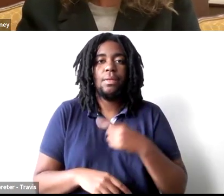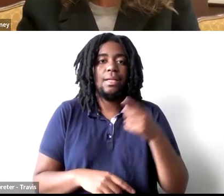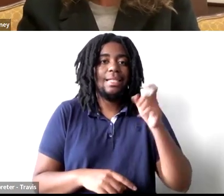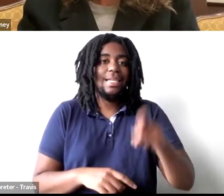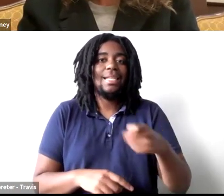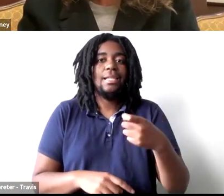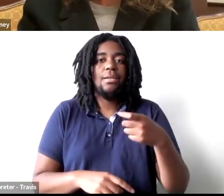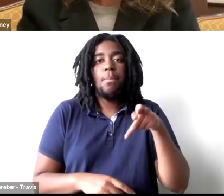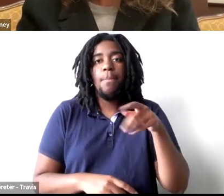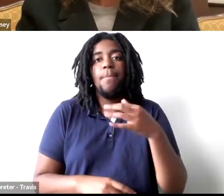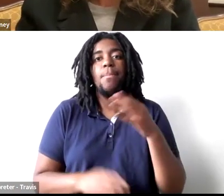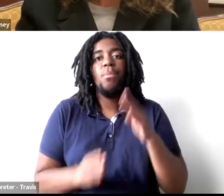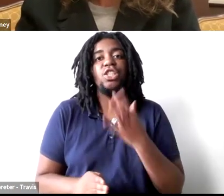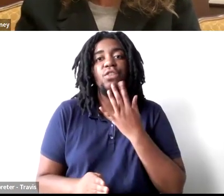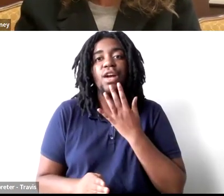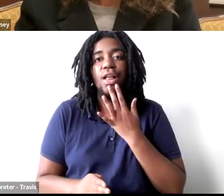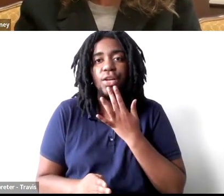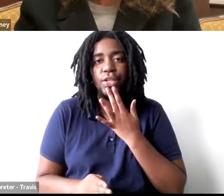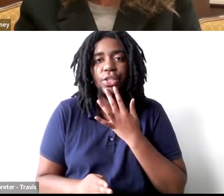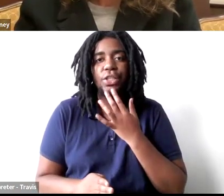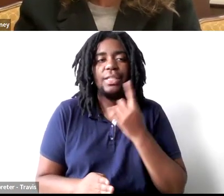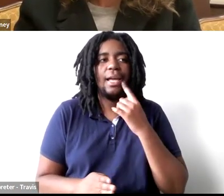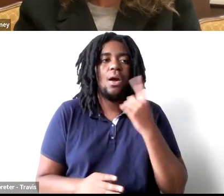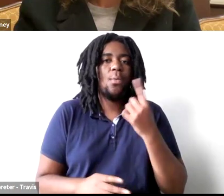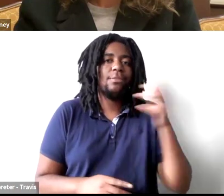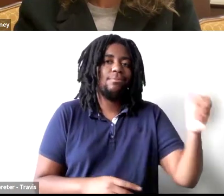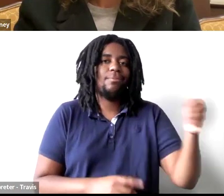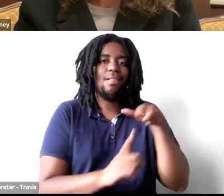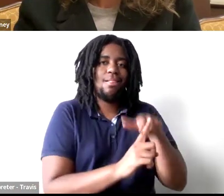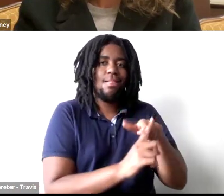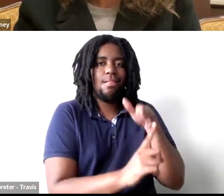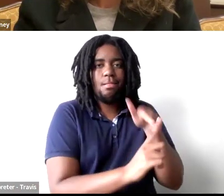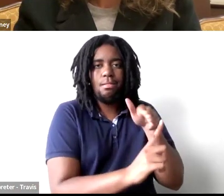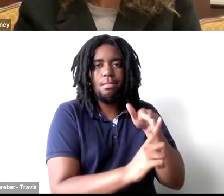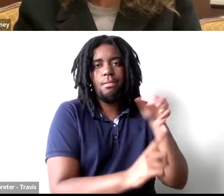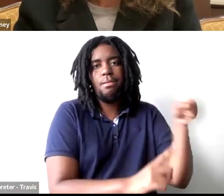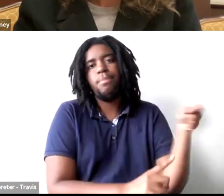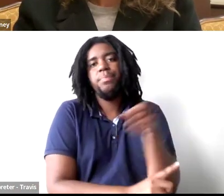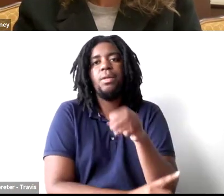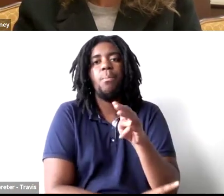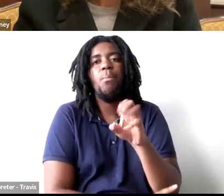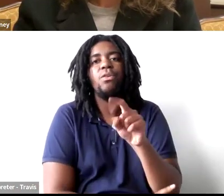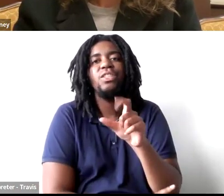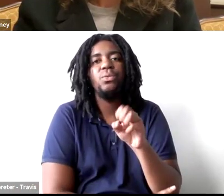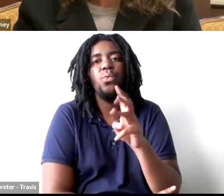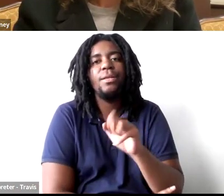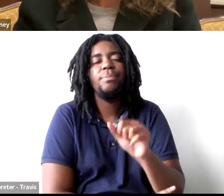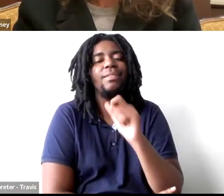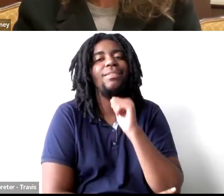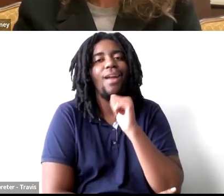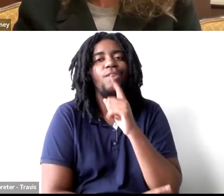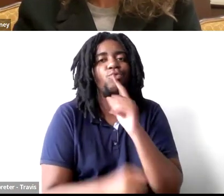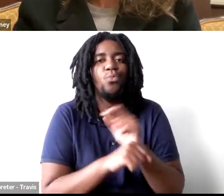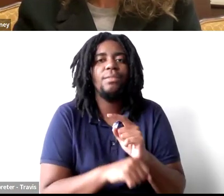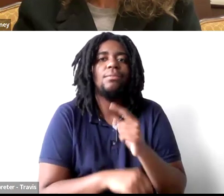to portray Native Americans and potentially this Hawaiian chieftain as well. Do you have any insight